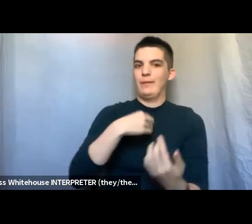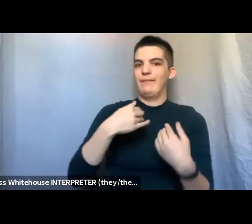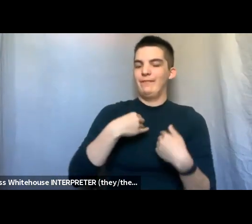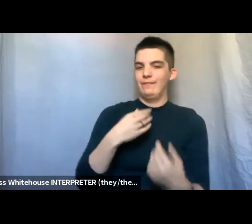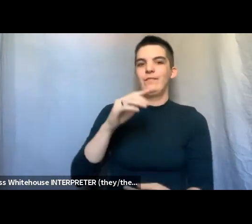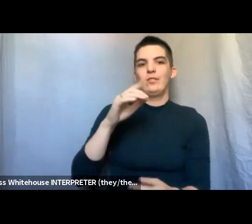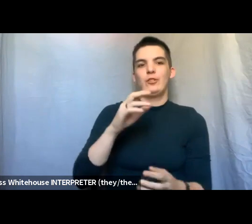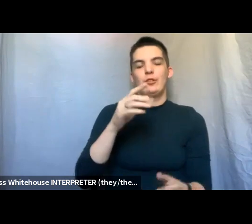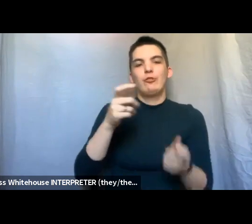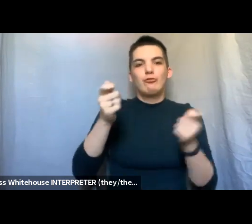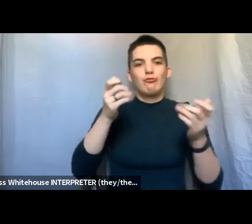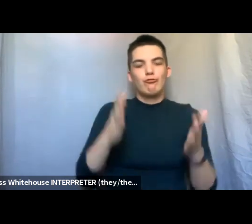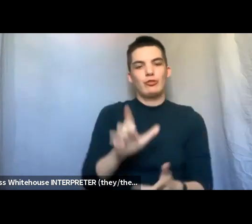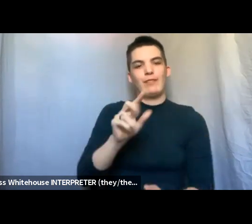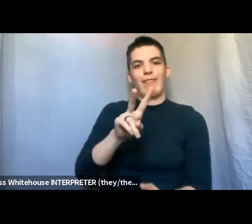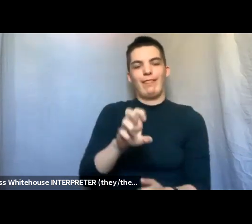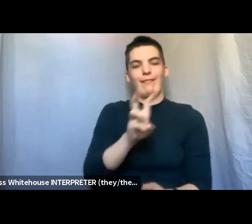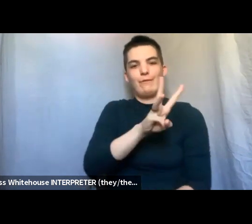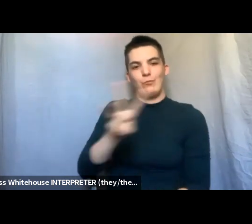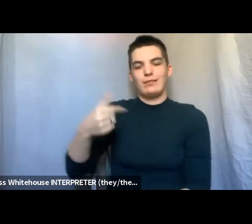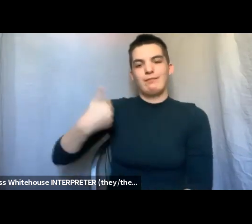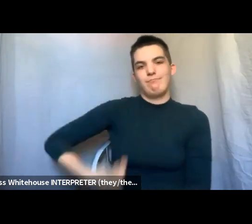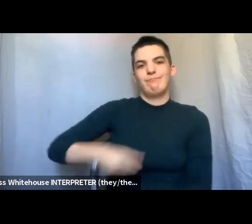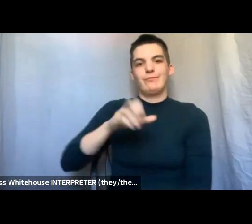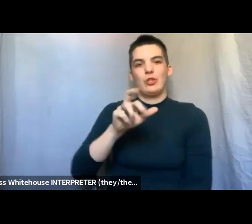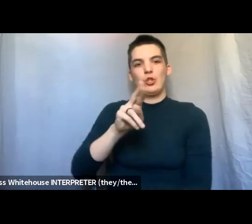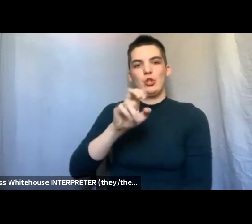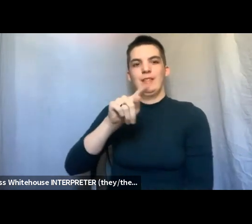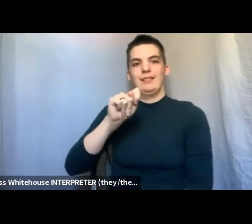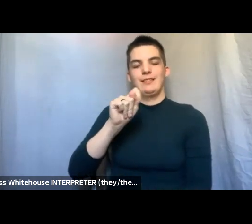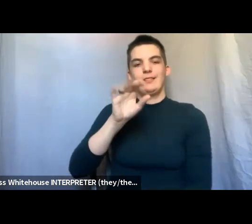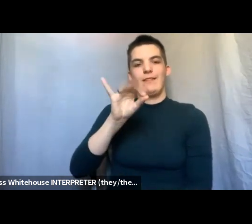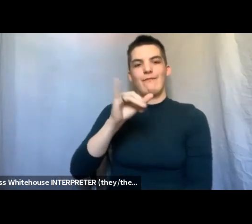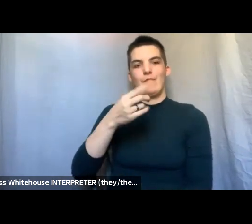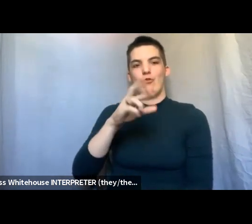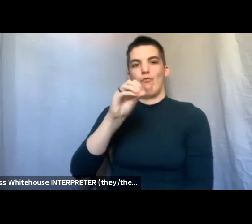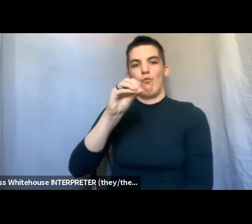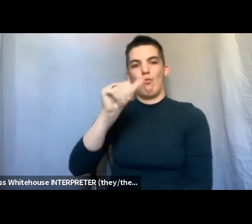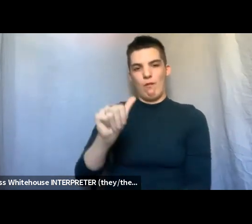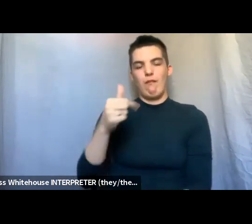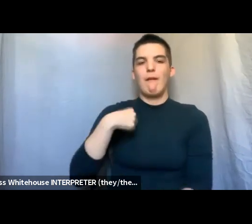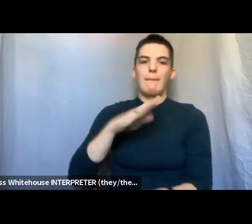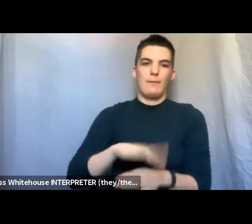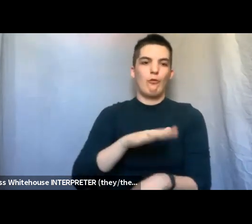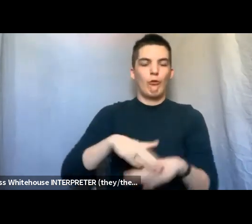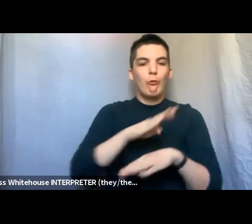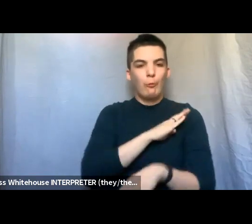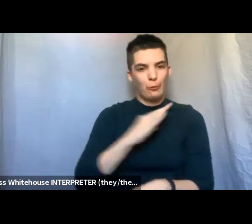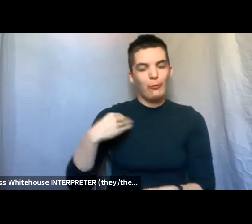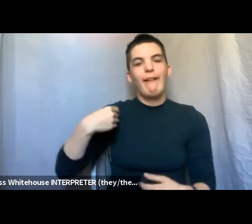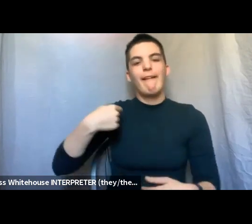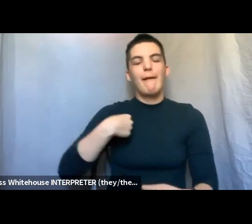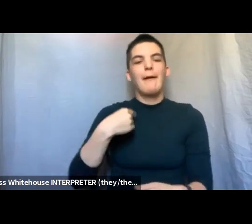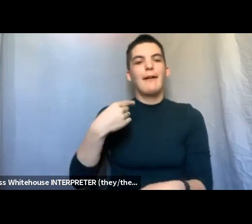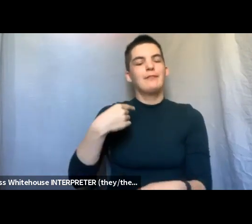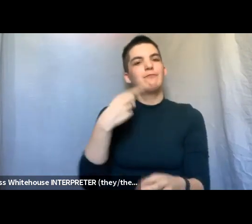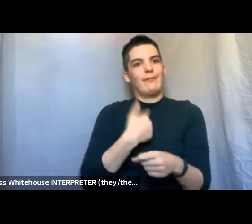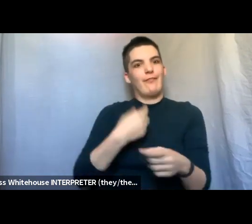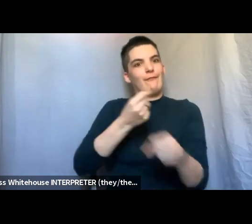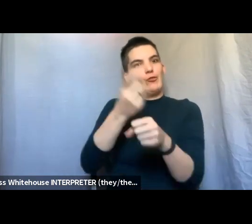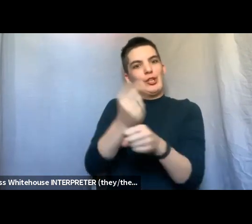Connects. My name is Ernest Figueroa. I'm on the producing steering committee of Directors Lab West. This is an annual event that happens every